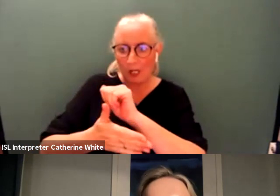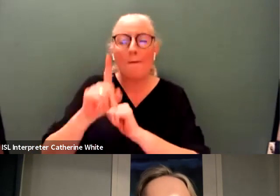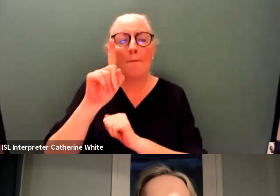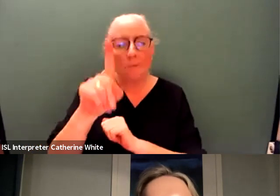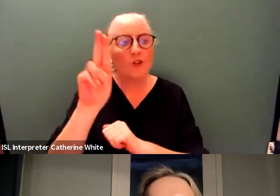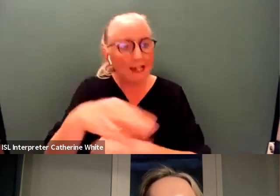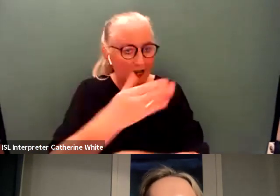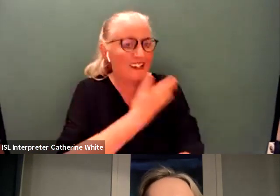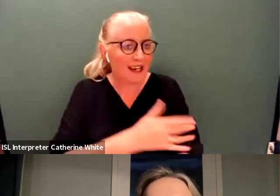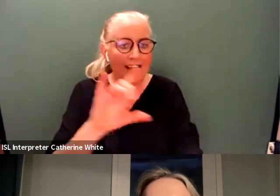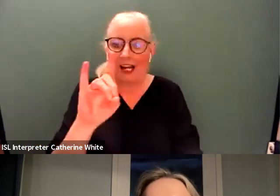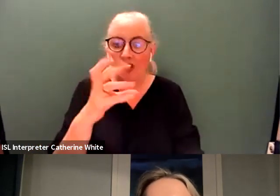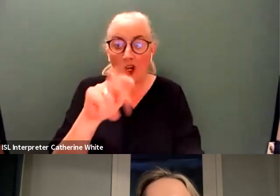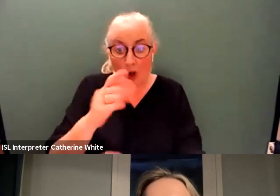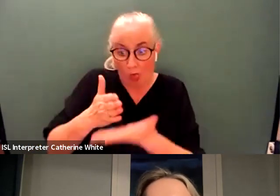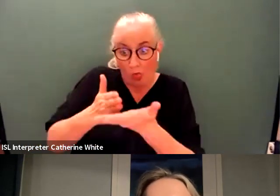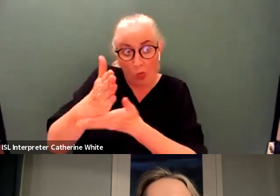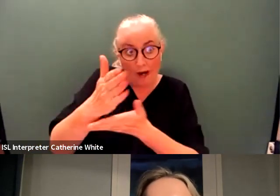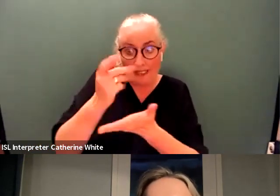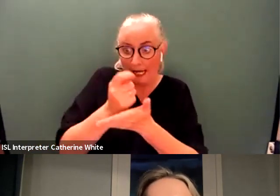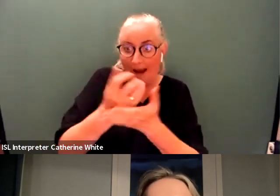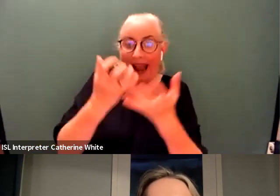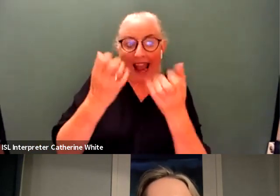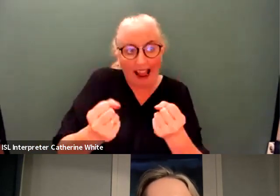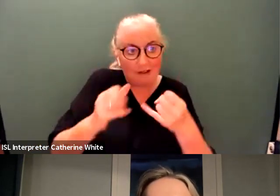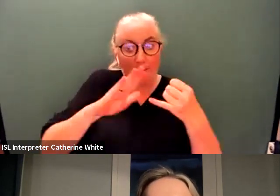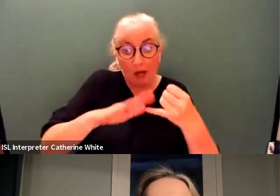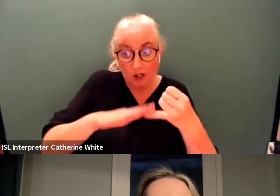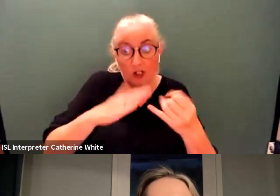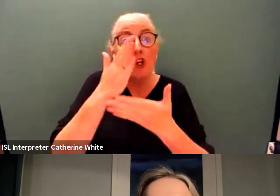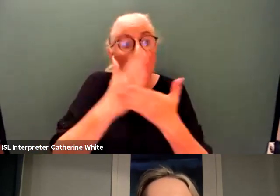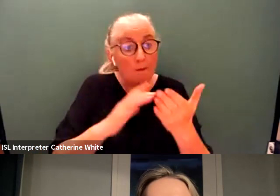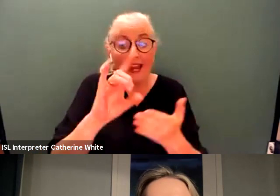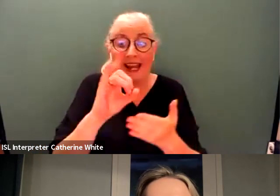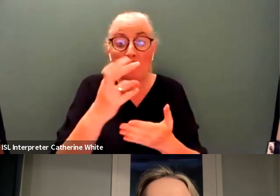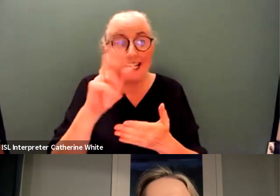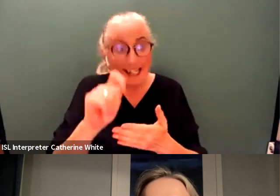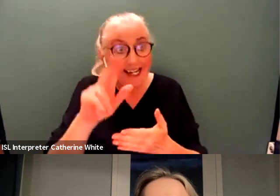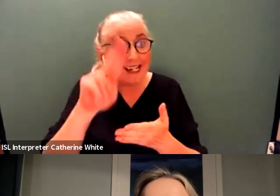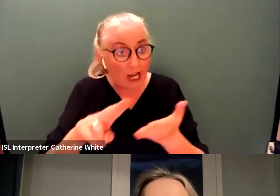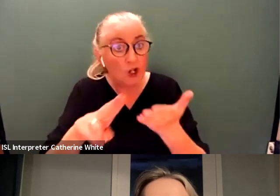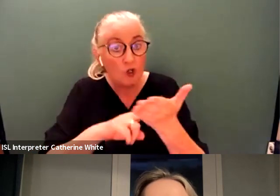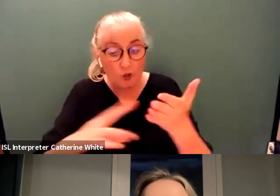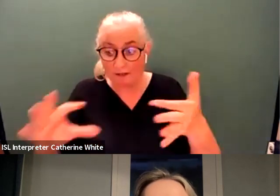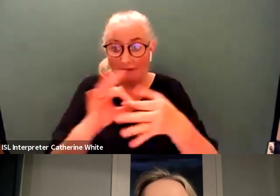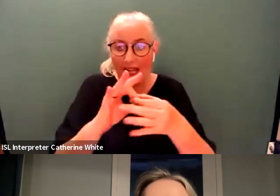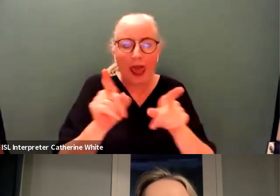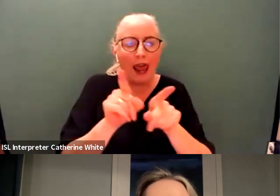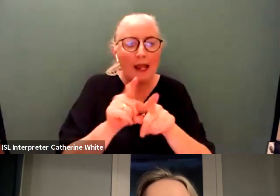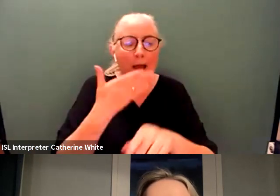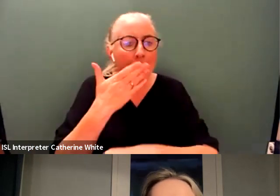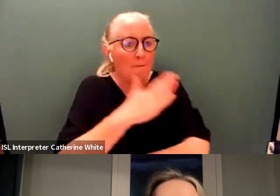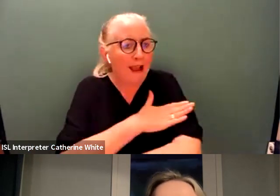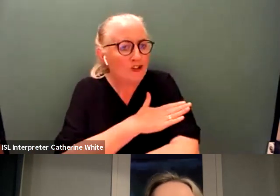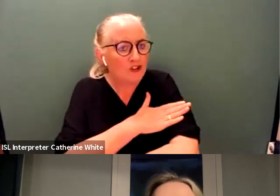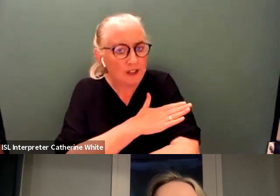start HRT when you're still having periods. And in fact, some of the HRTs are specifically designed to be used that way. So you can get a patch